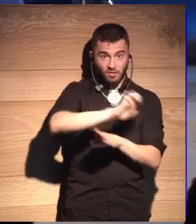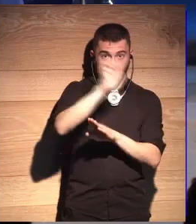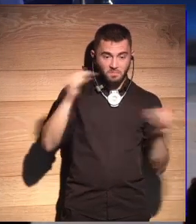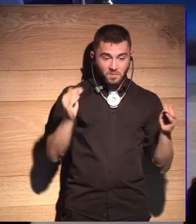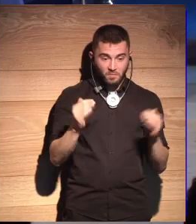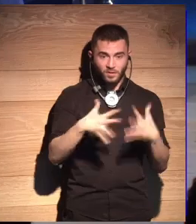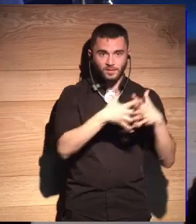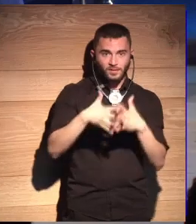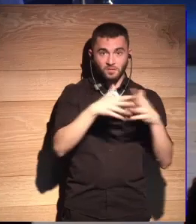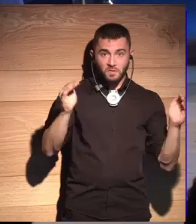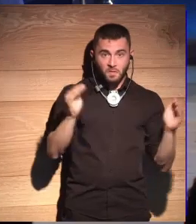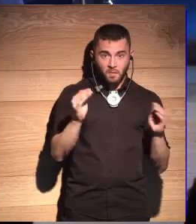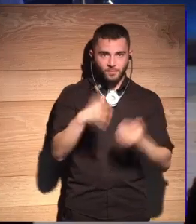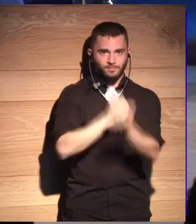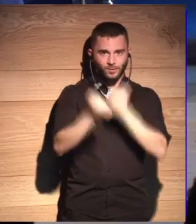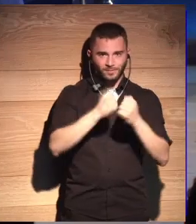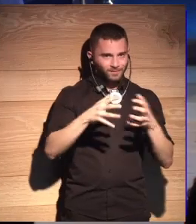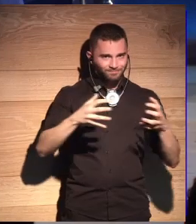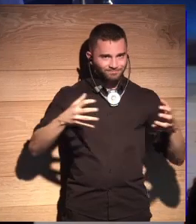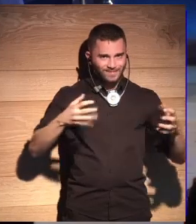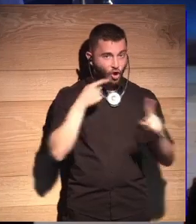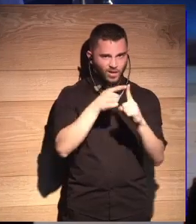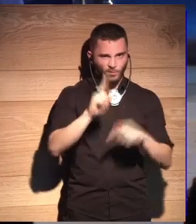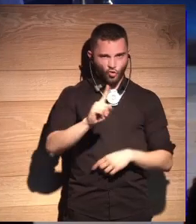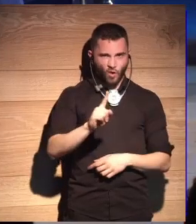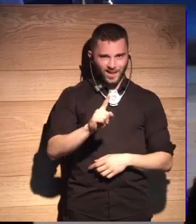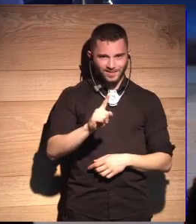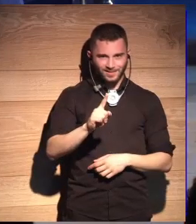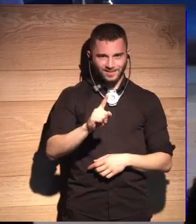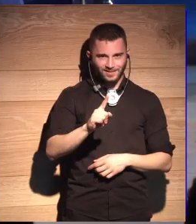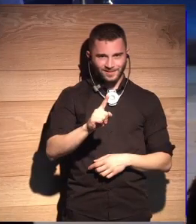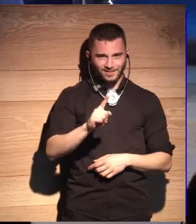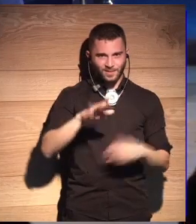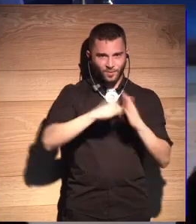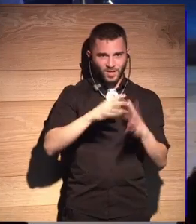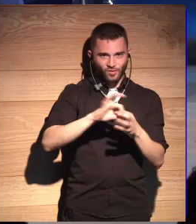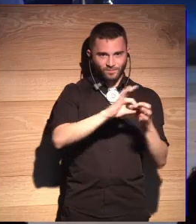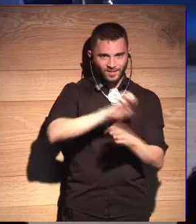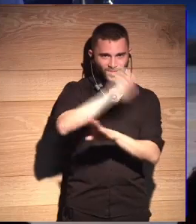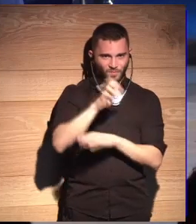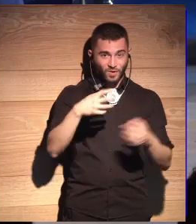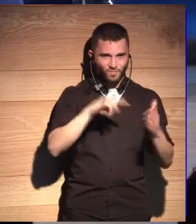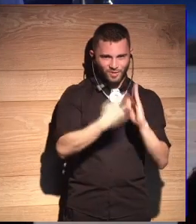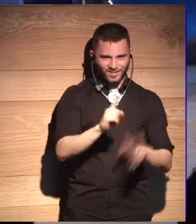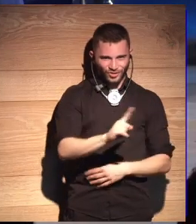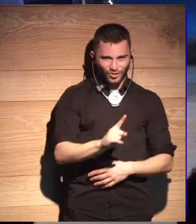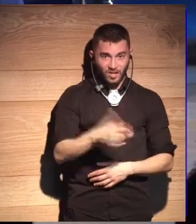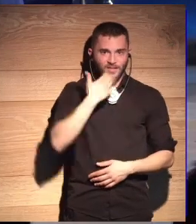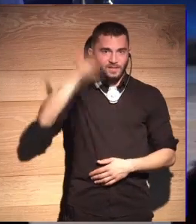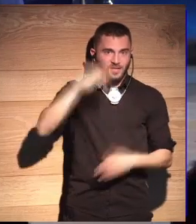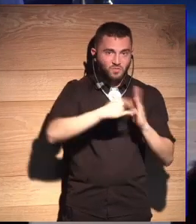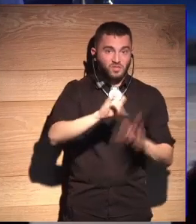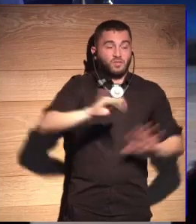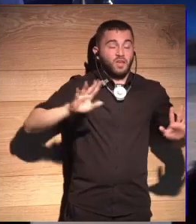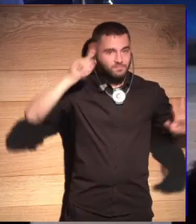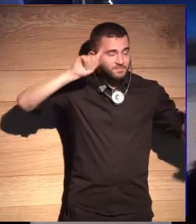no longer the purpose of the European project as such. I mean, if it ever was. And I